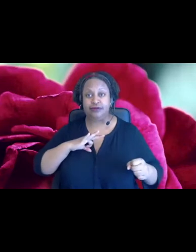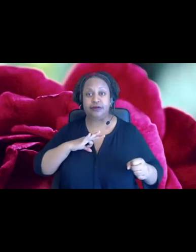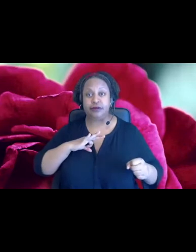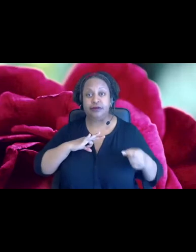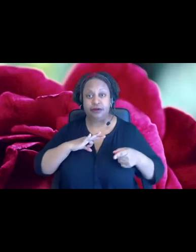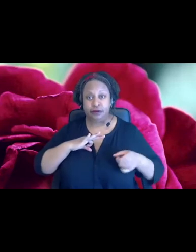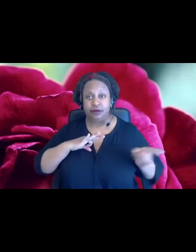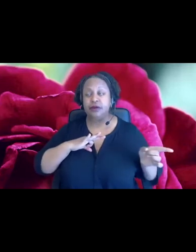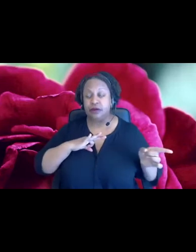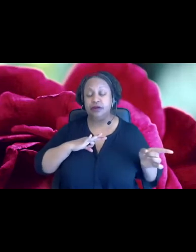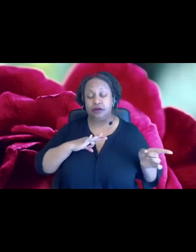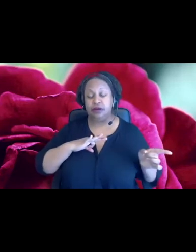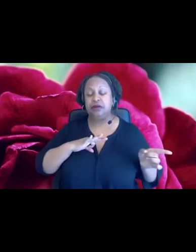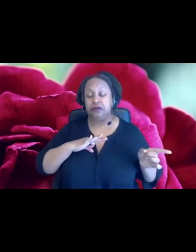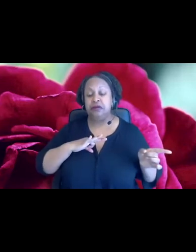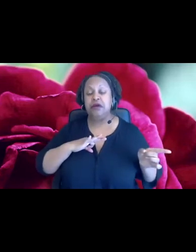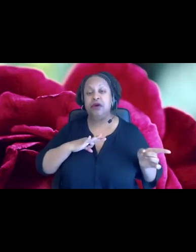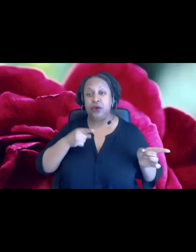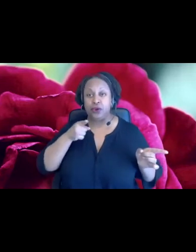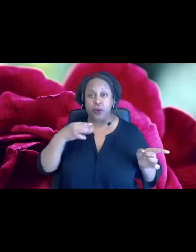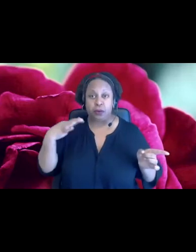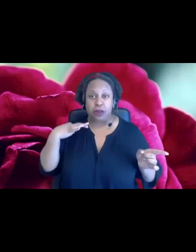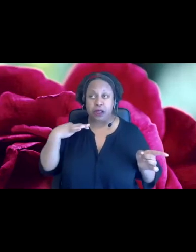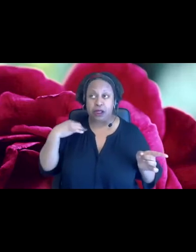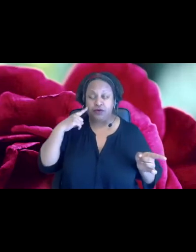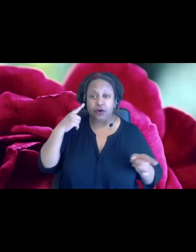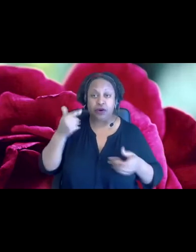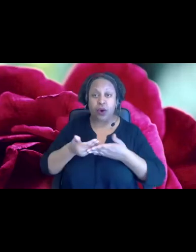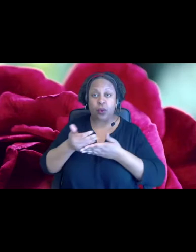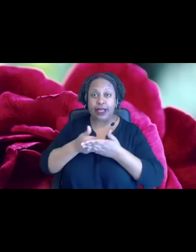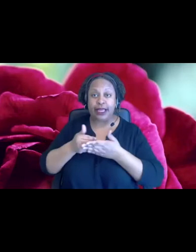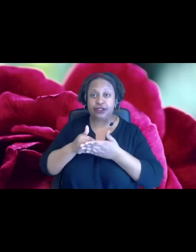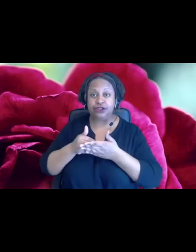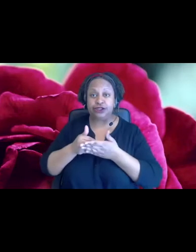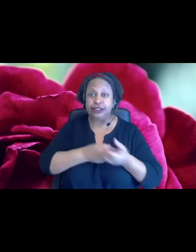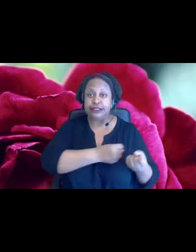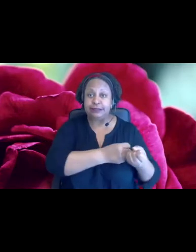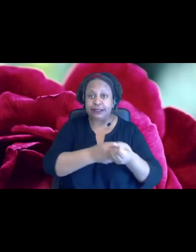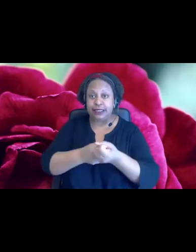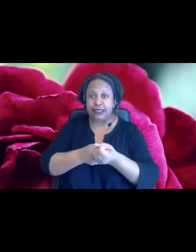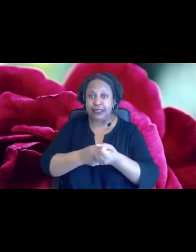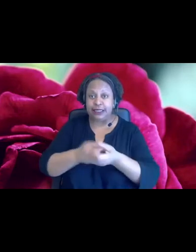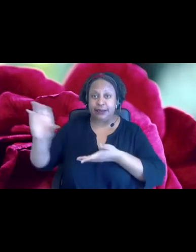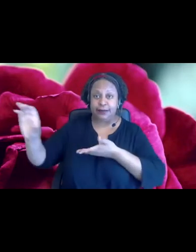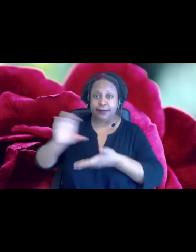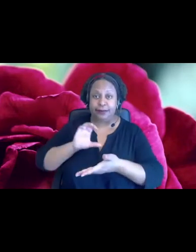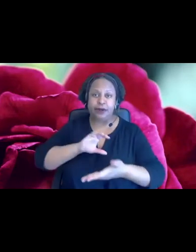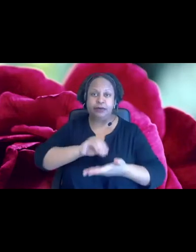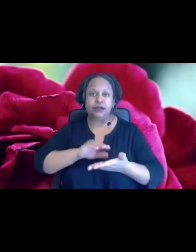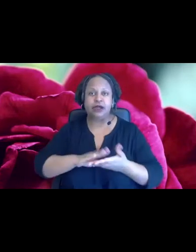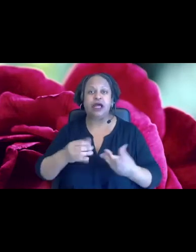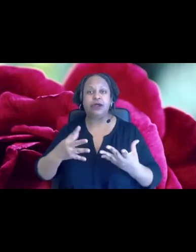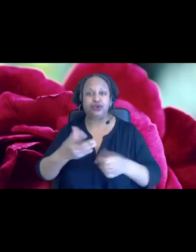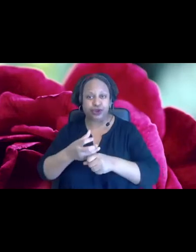the wage subsidy, you'd have to report the amounts that you did get. Similarly, under the rent subsidy